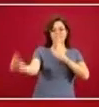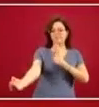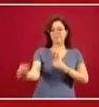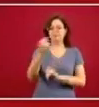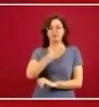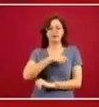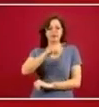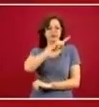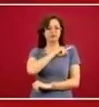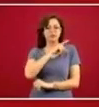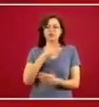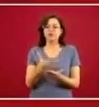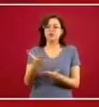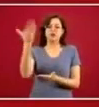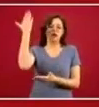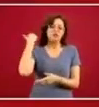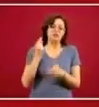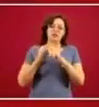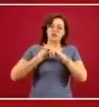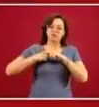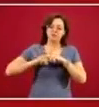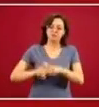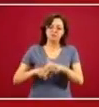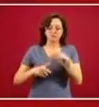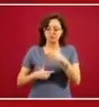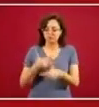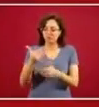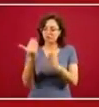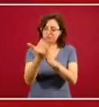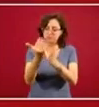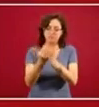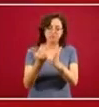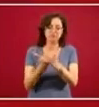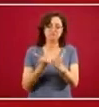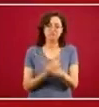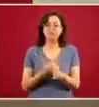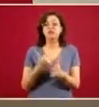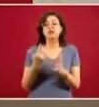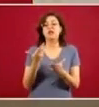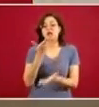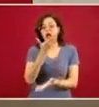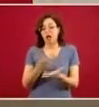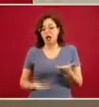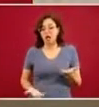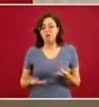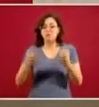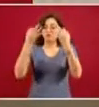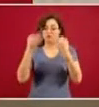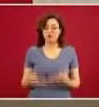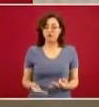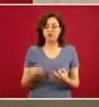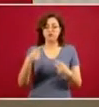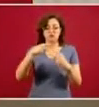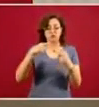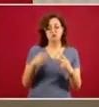within crowded spaces. So what are the measures that they should adopt? Well, the